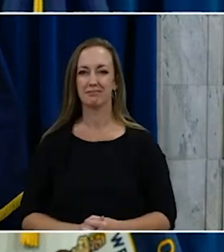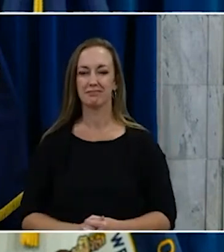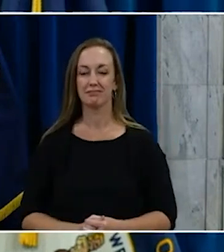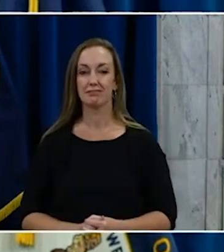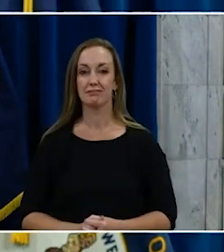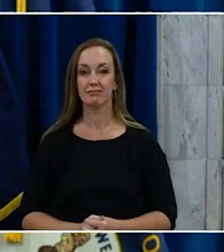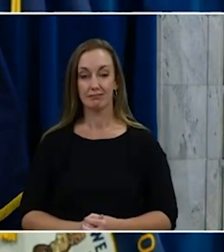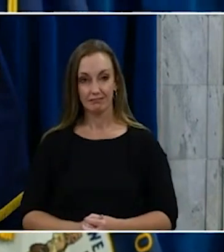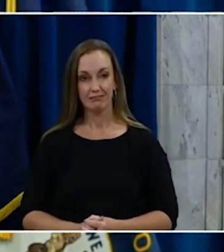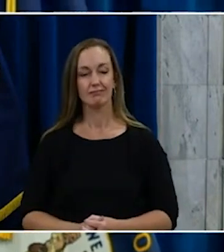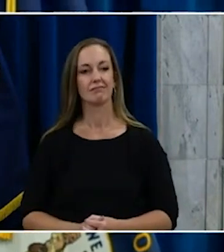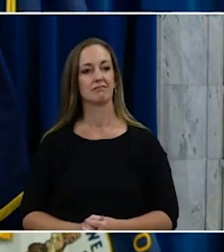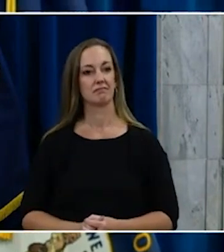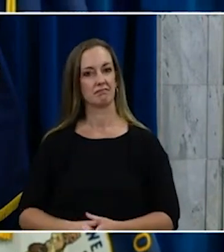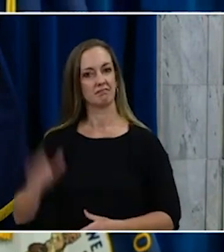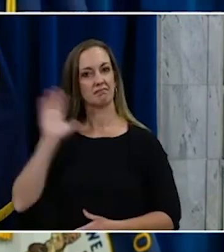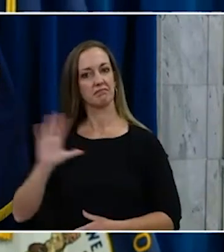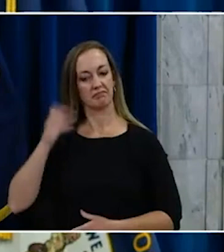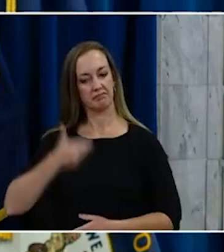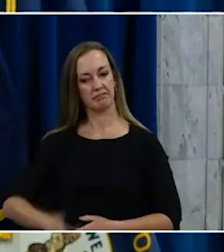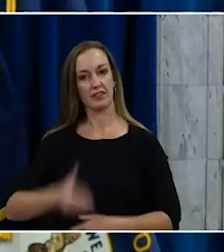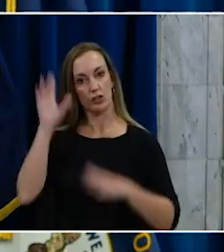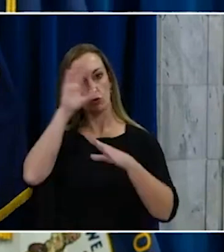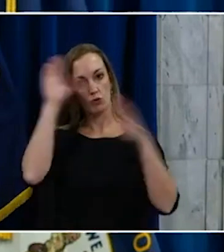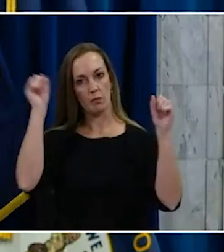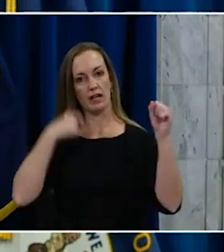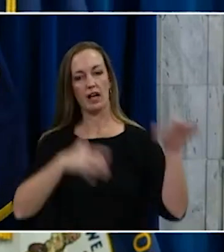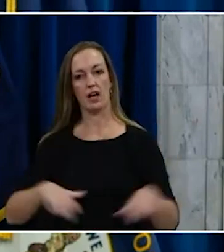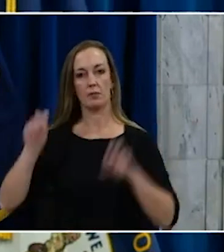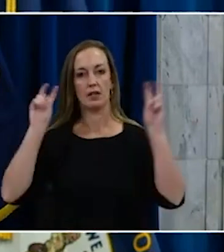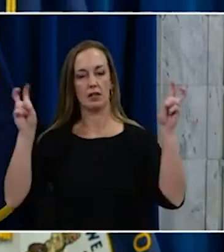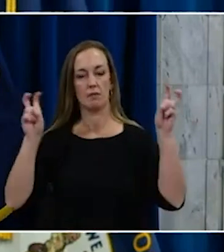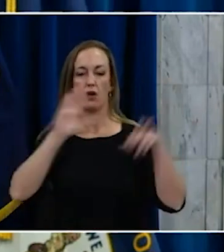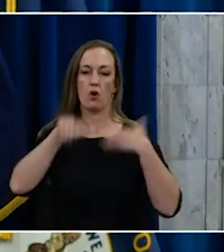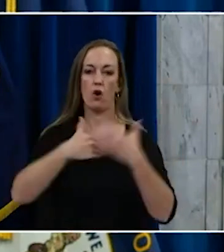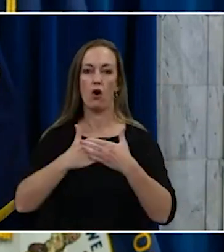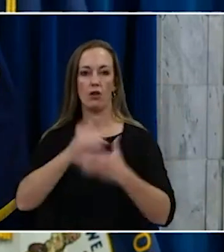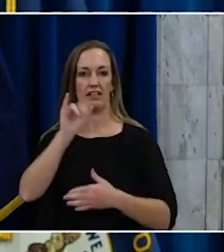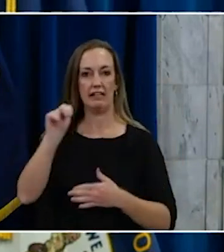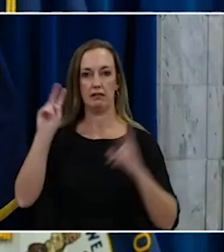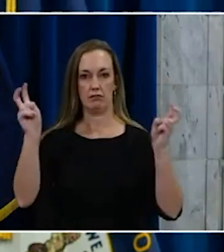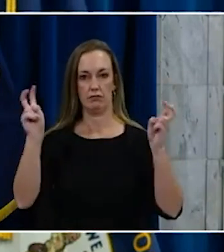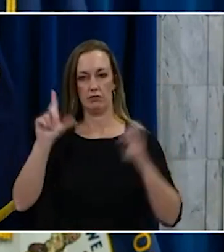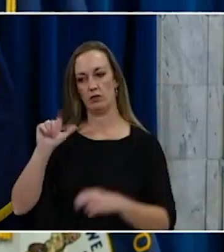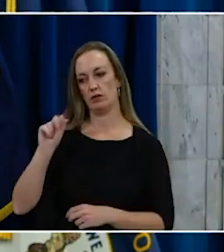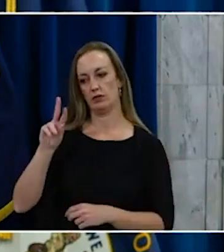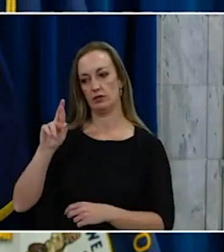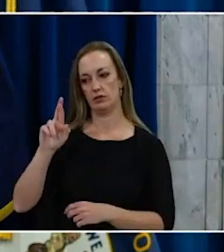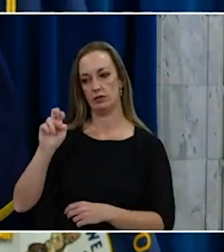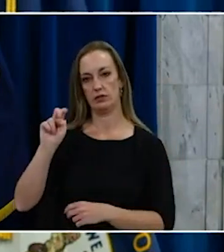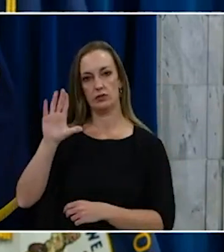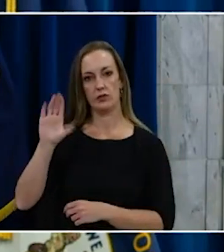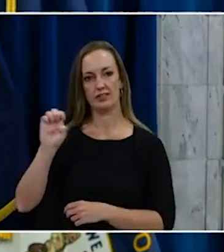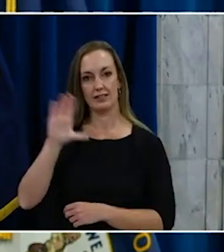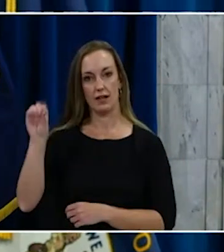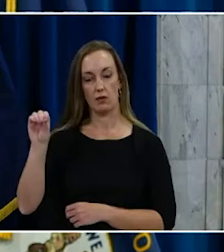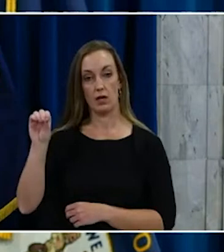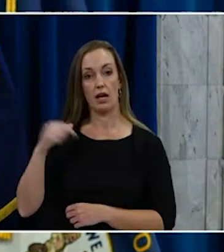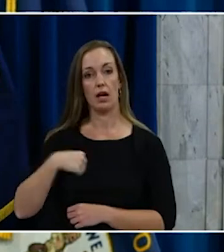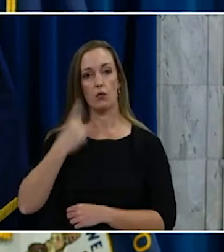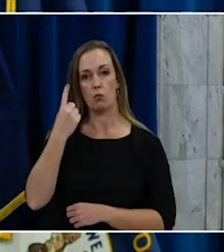As a superintendent, I adopted an all-in mantra in Lawrence County. I had a common goal for